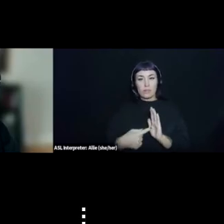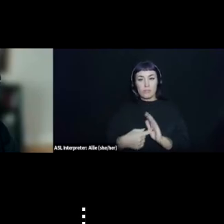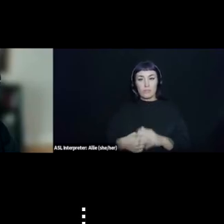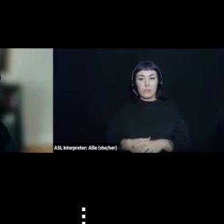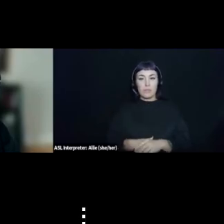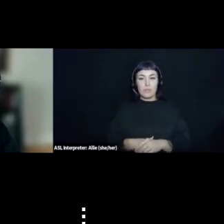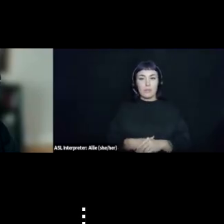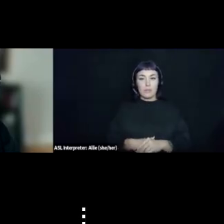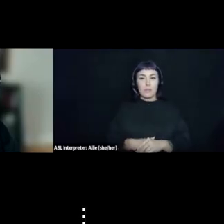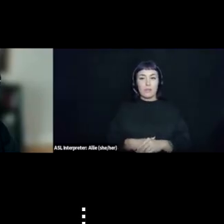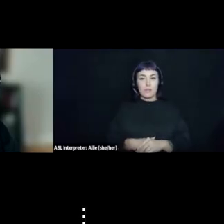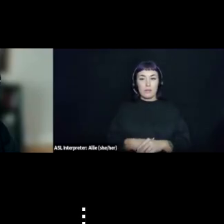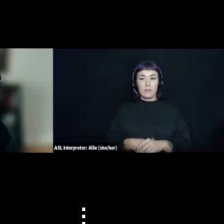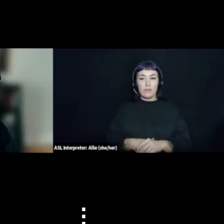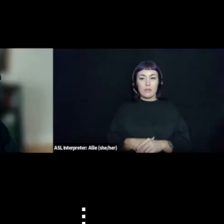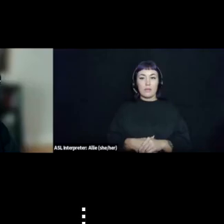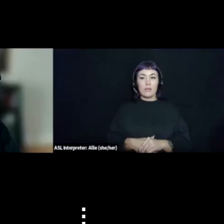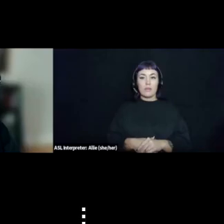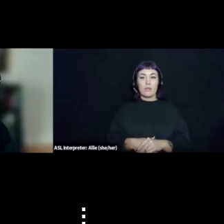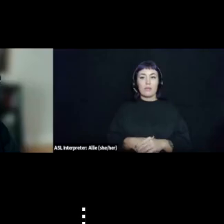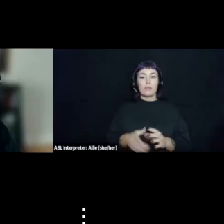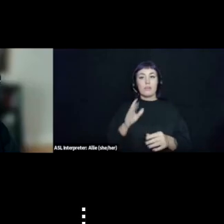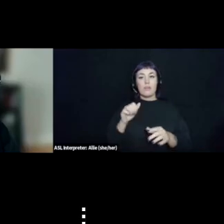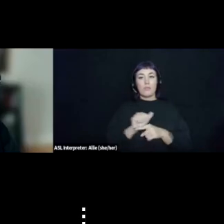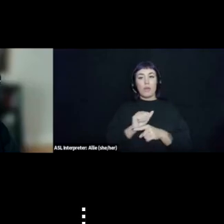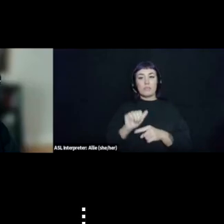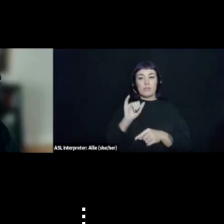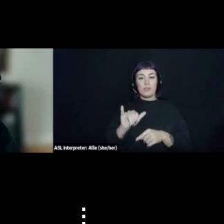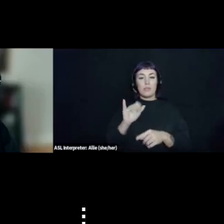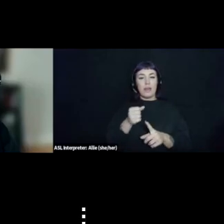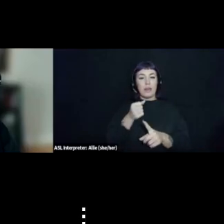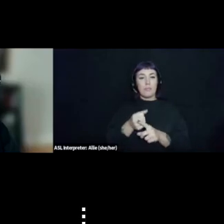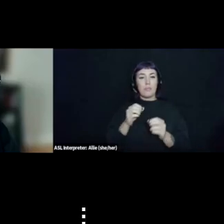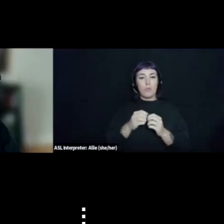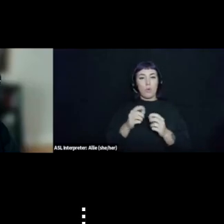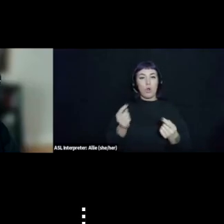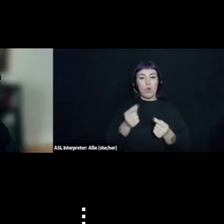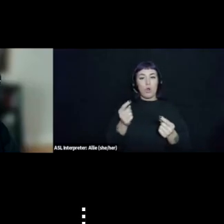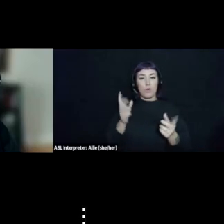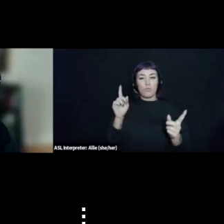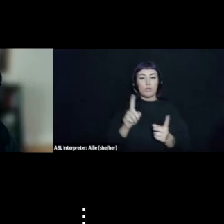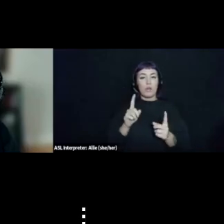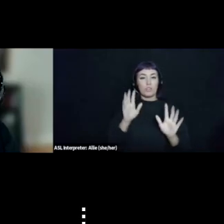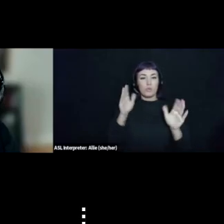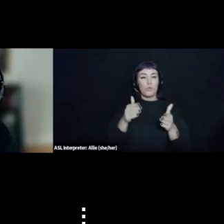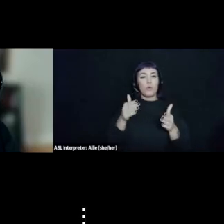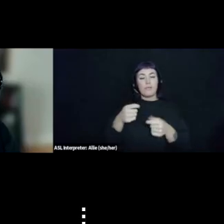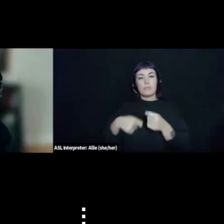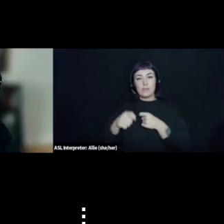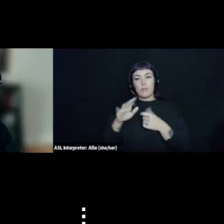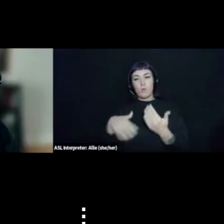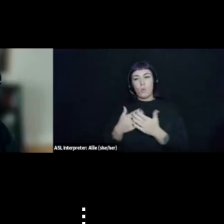that leads to the practice of that impact being more harm reduction oriented rather than as a